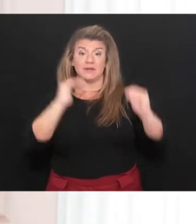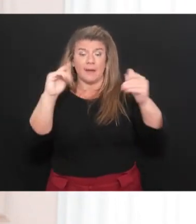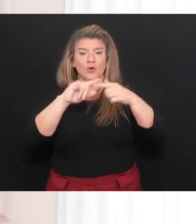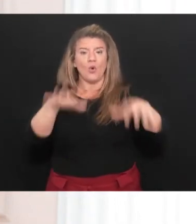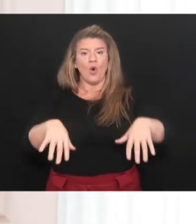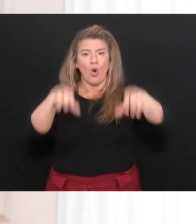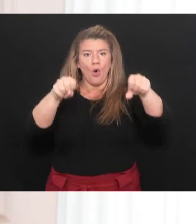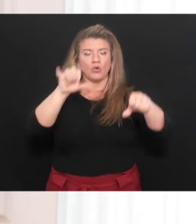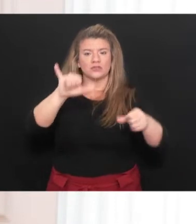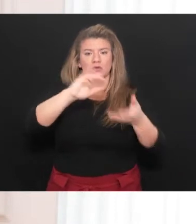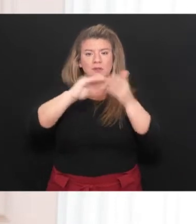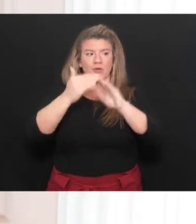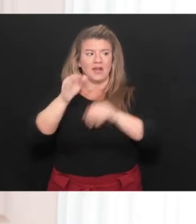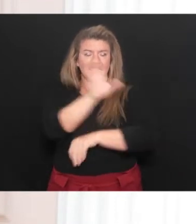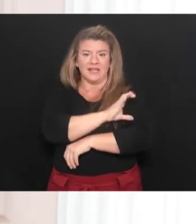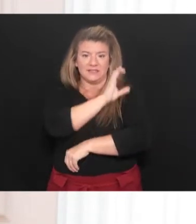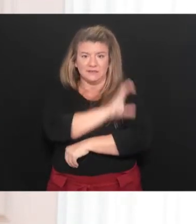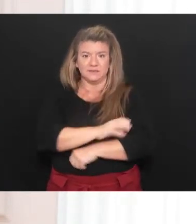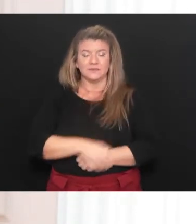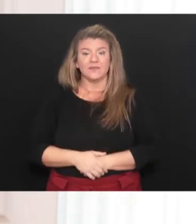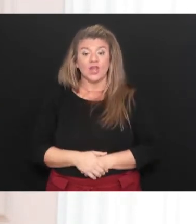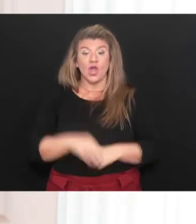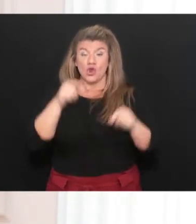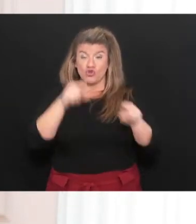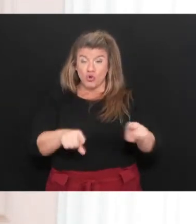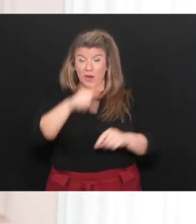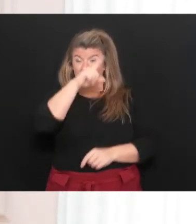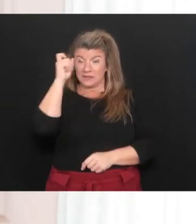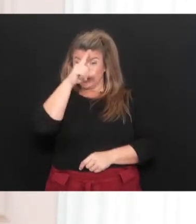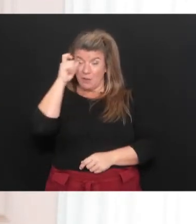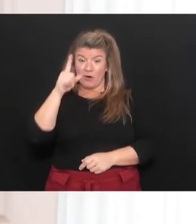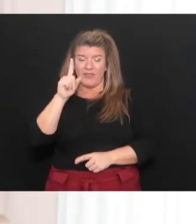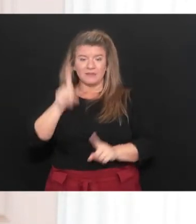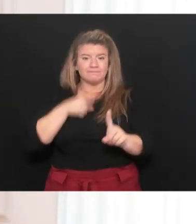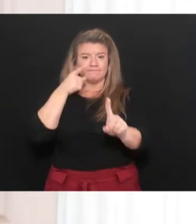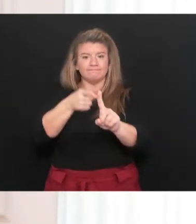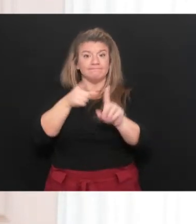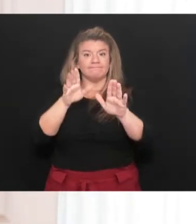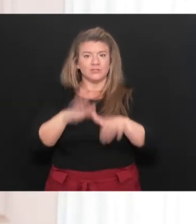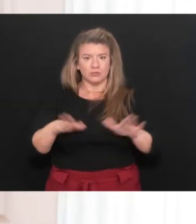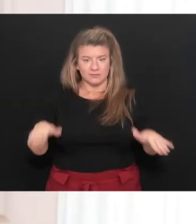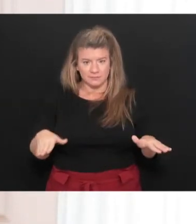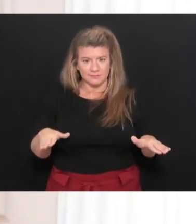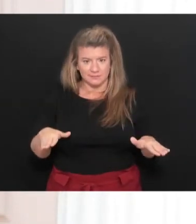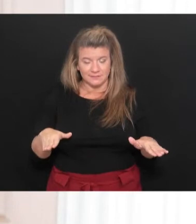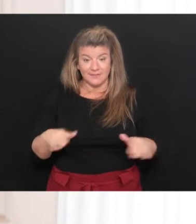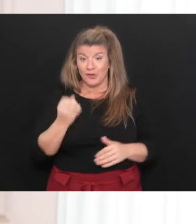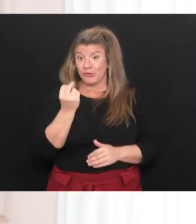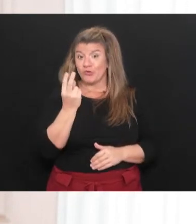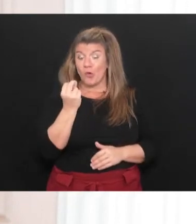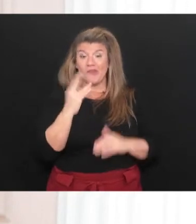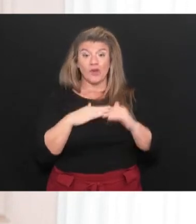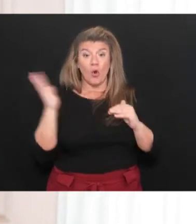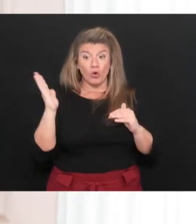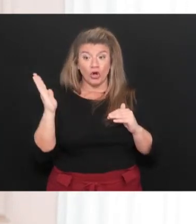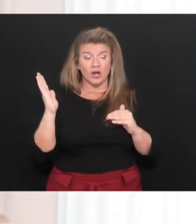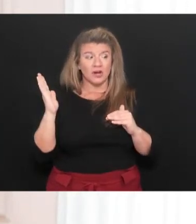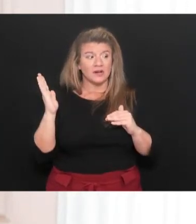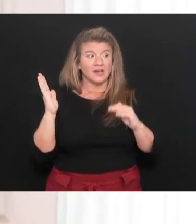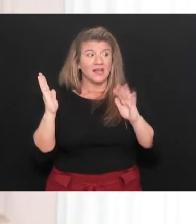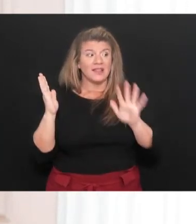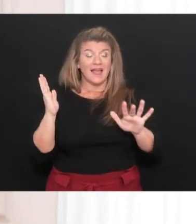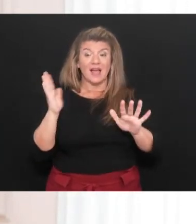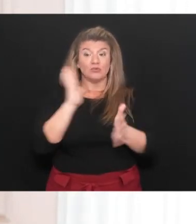community clinics. During the summer, they targeted children 12 and older, and now as school has